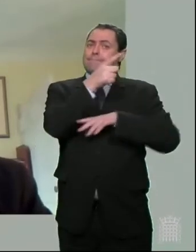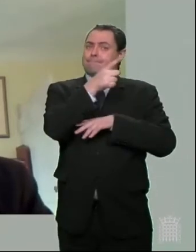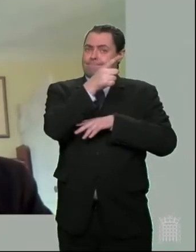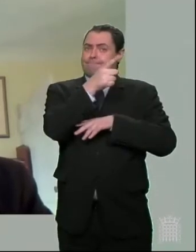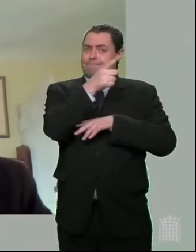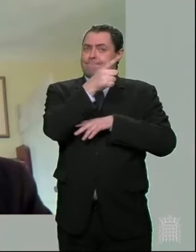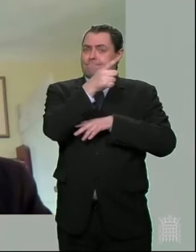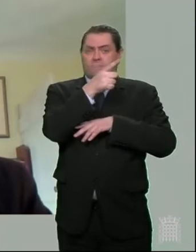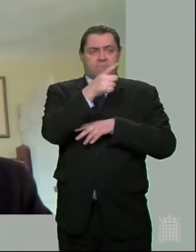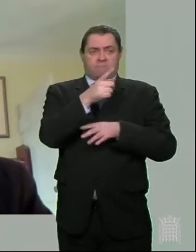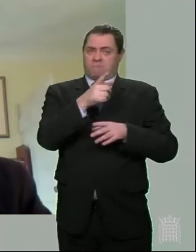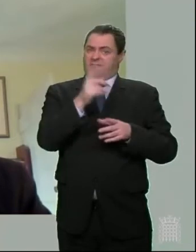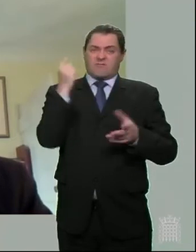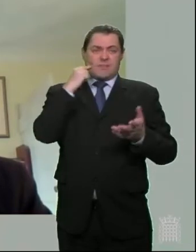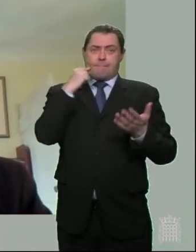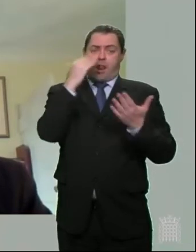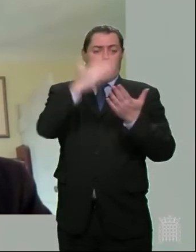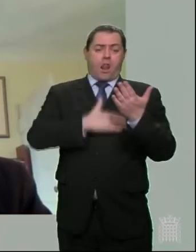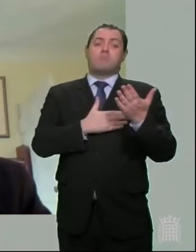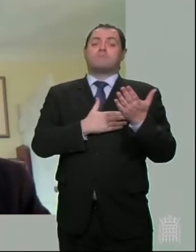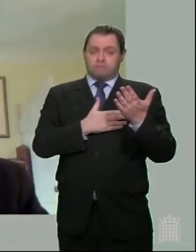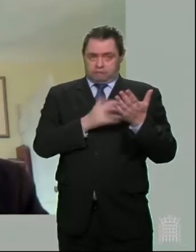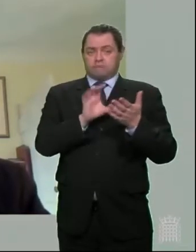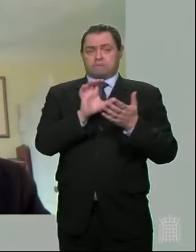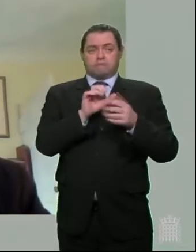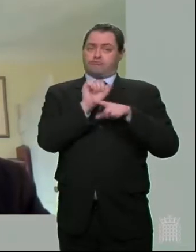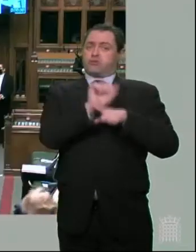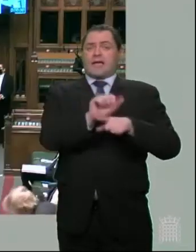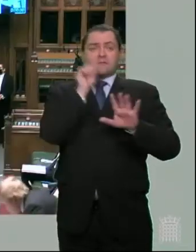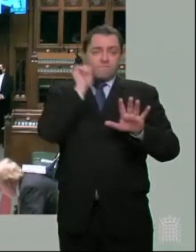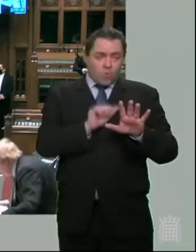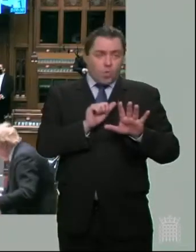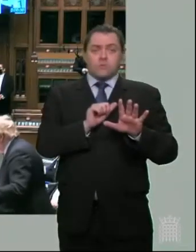to straightforward criteria and guards against fraud?